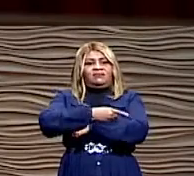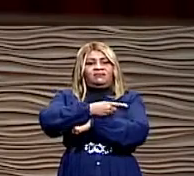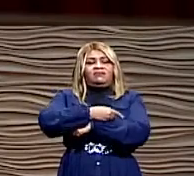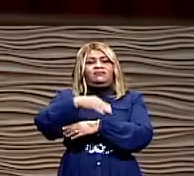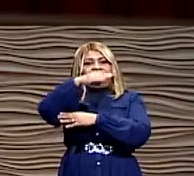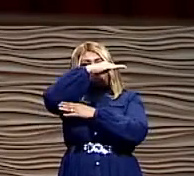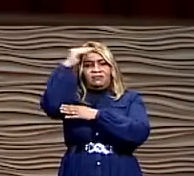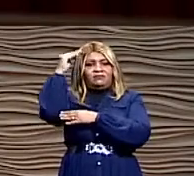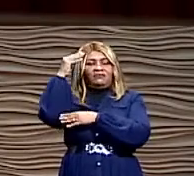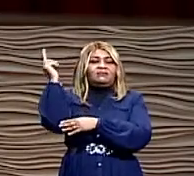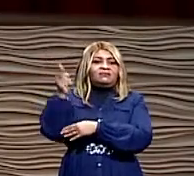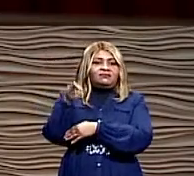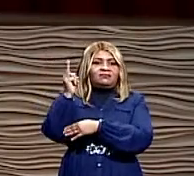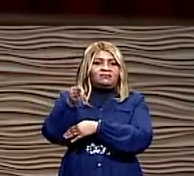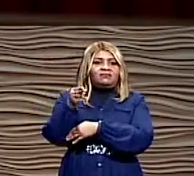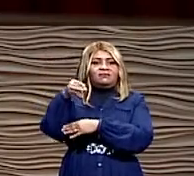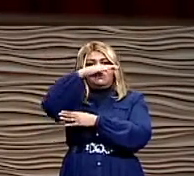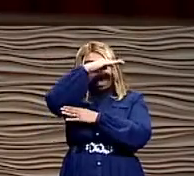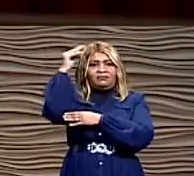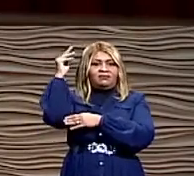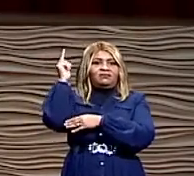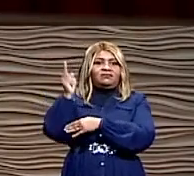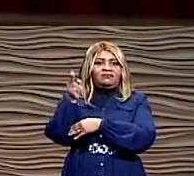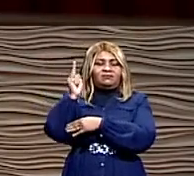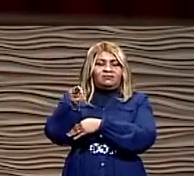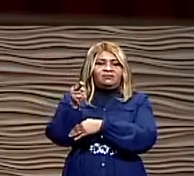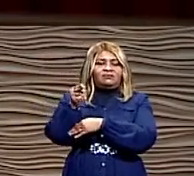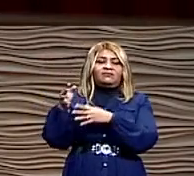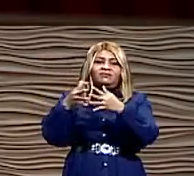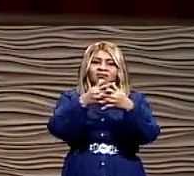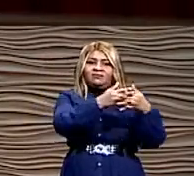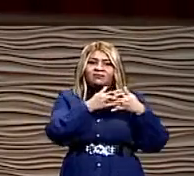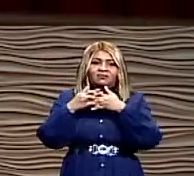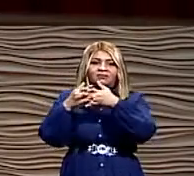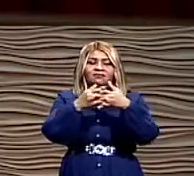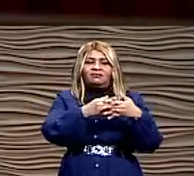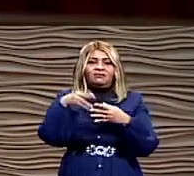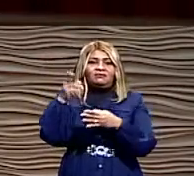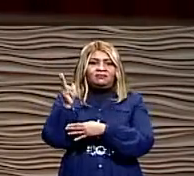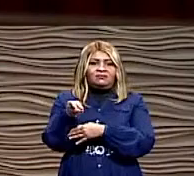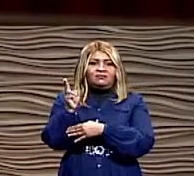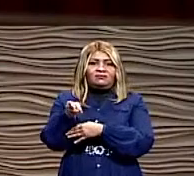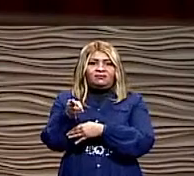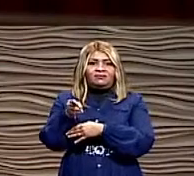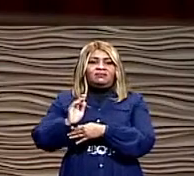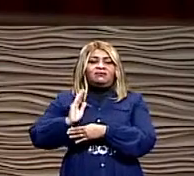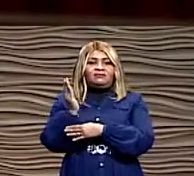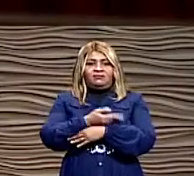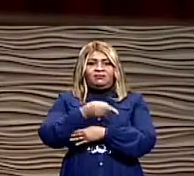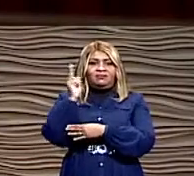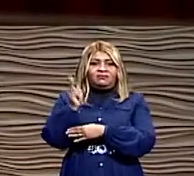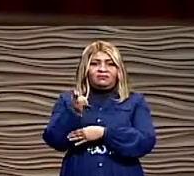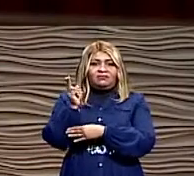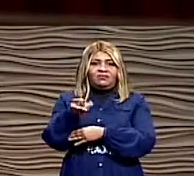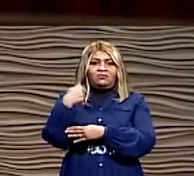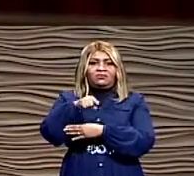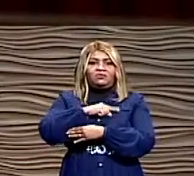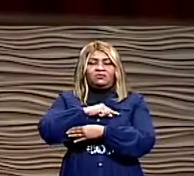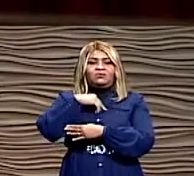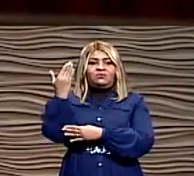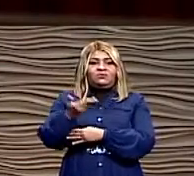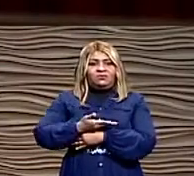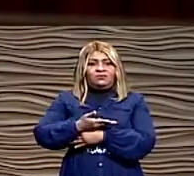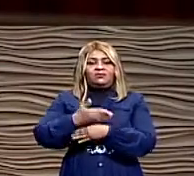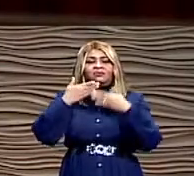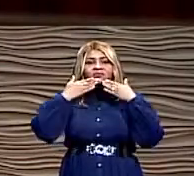Amen? Amen. Because Black history is American history, and it is our history. We want to say welcome to you, and thank